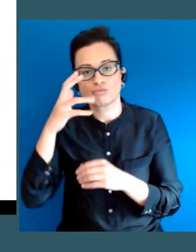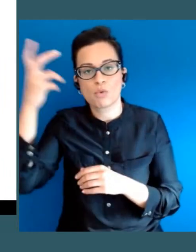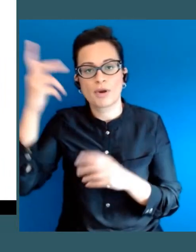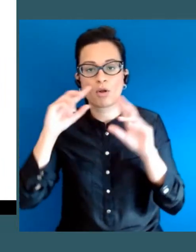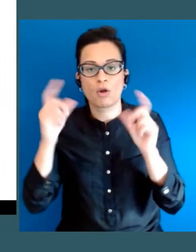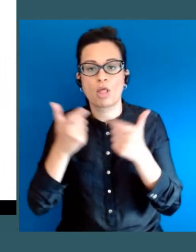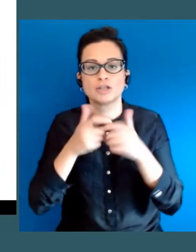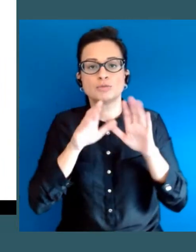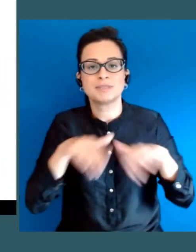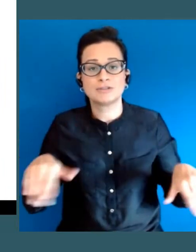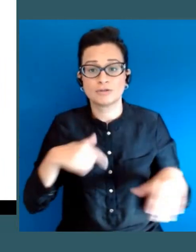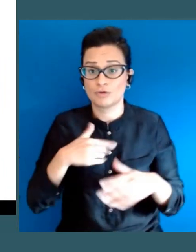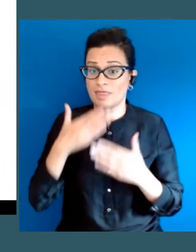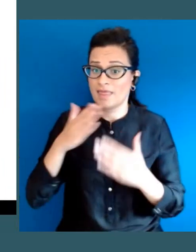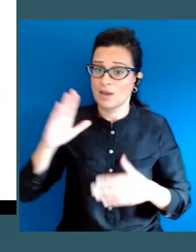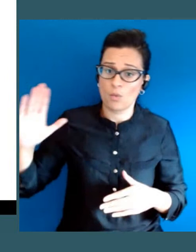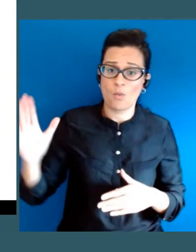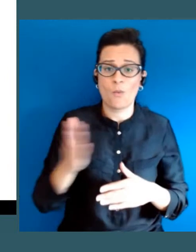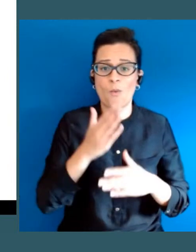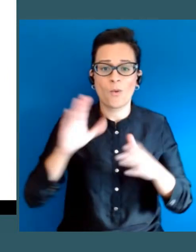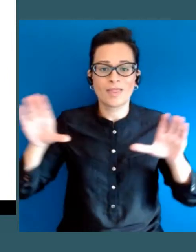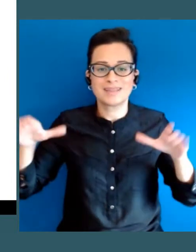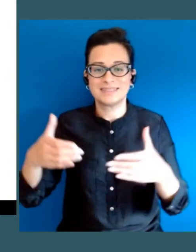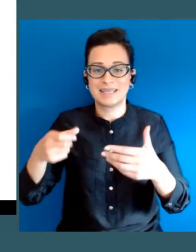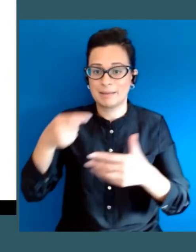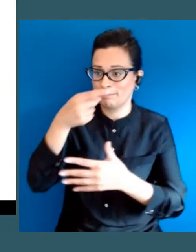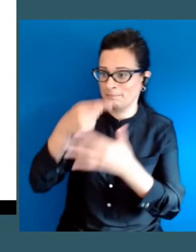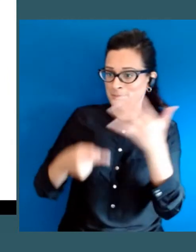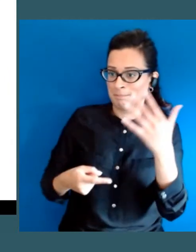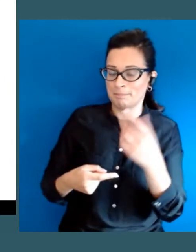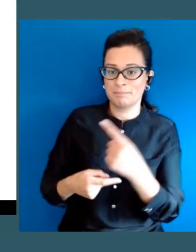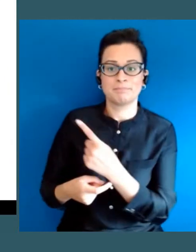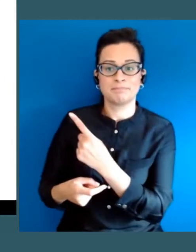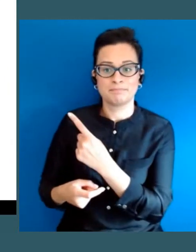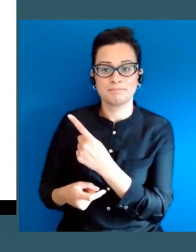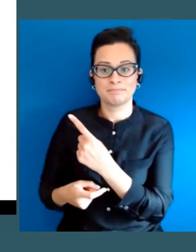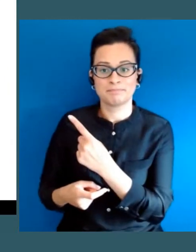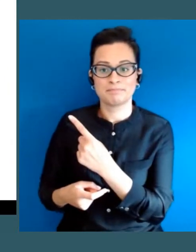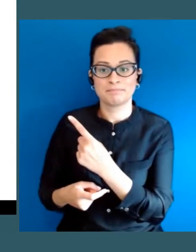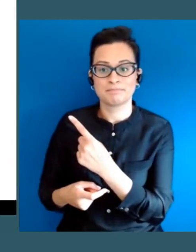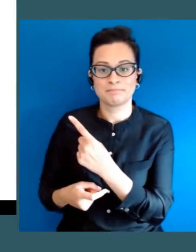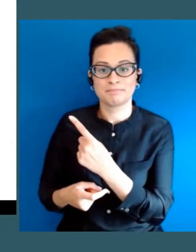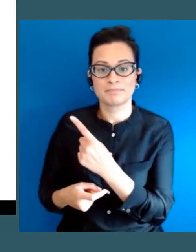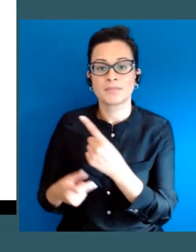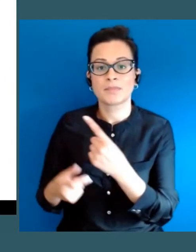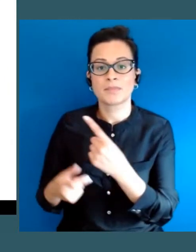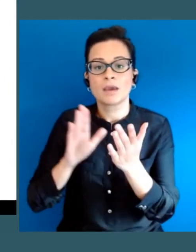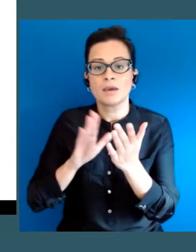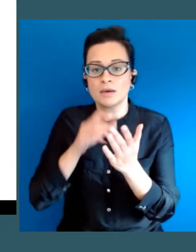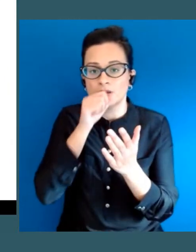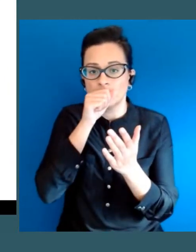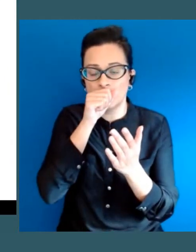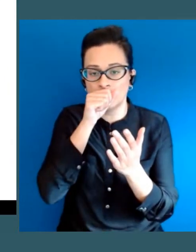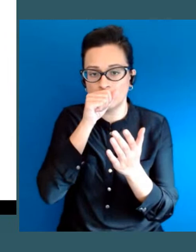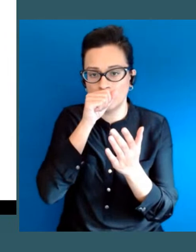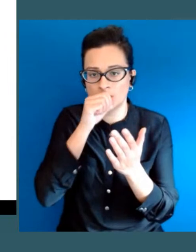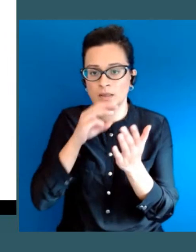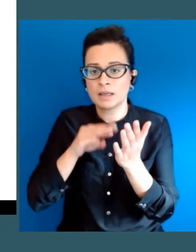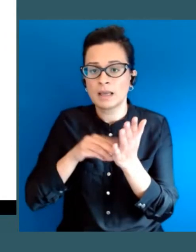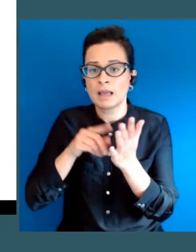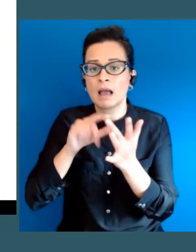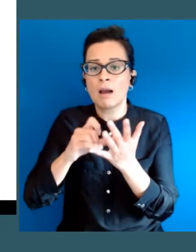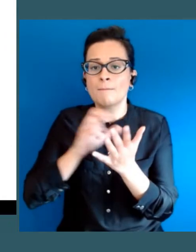thank all the team involved in that study, and the person I worked with most closely was Mish, La Jeunesse and Cherry, but the whole team has been really